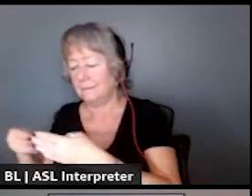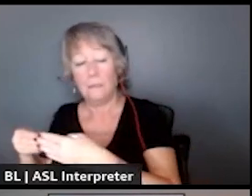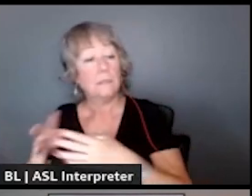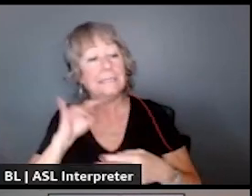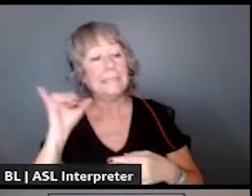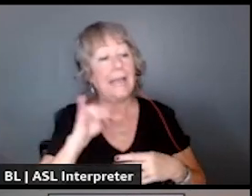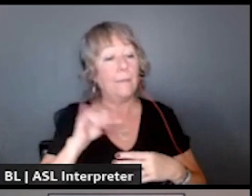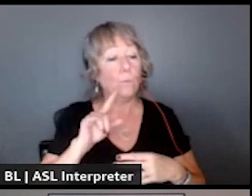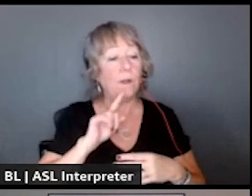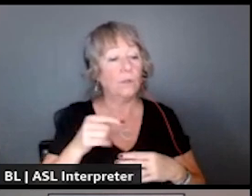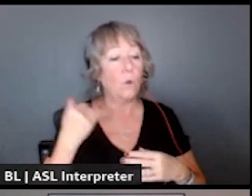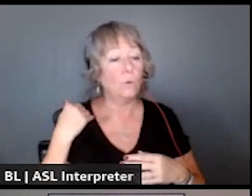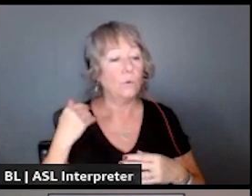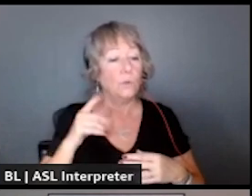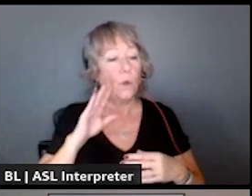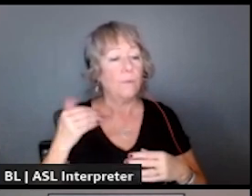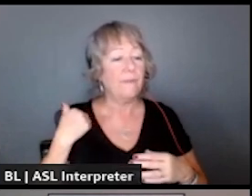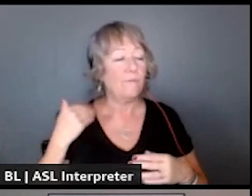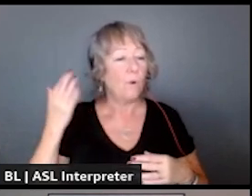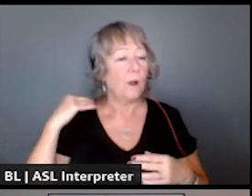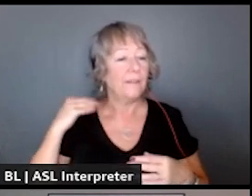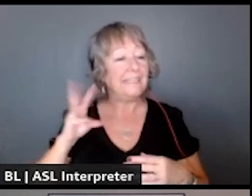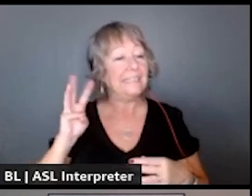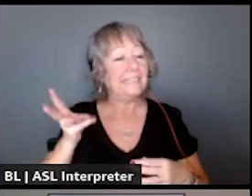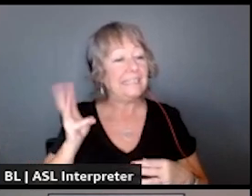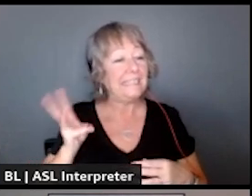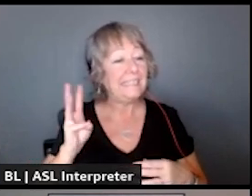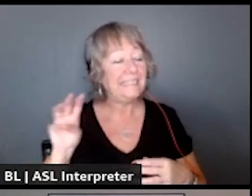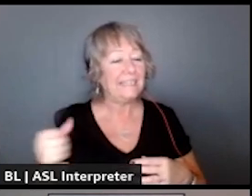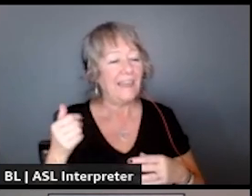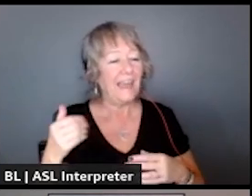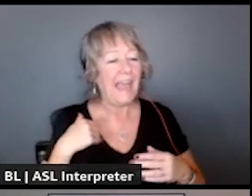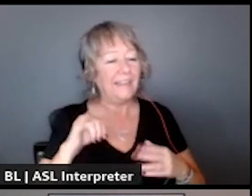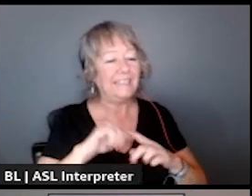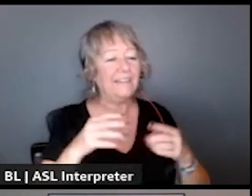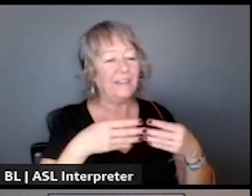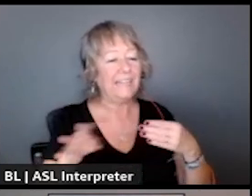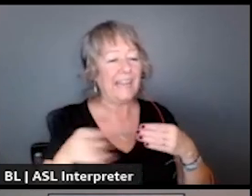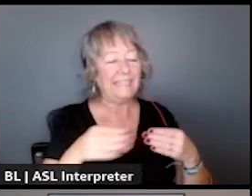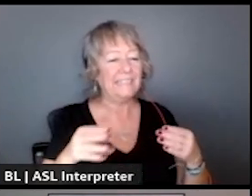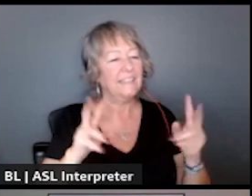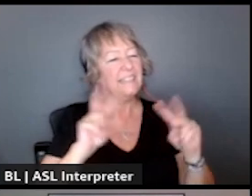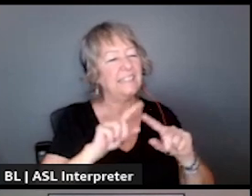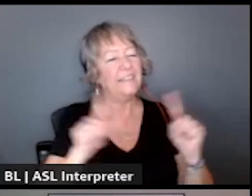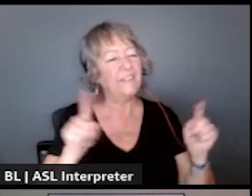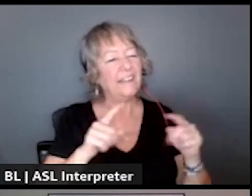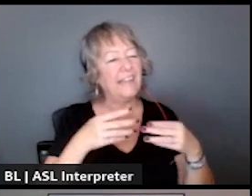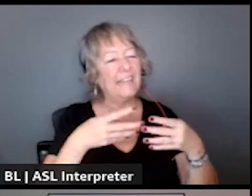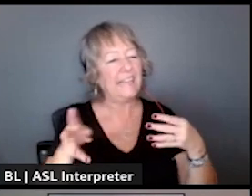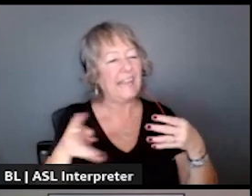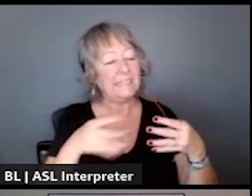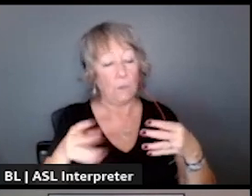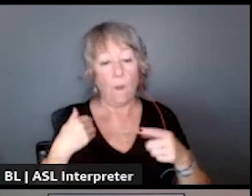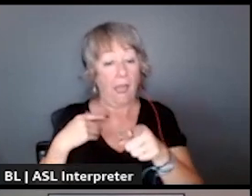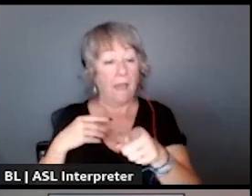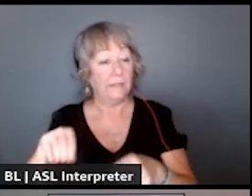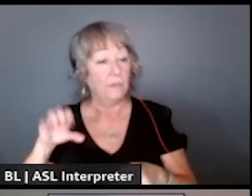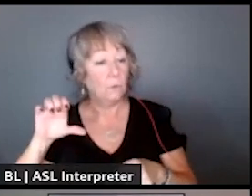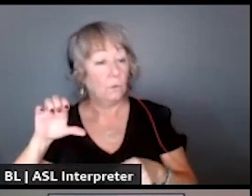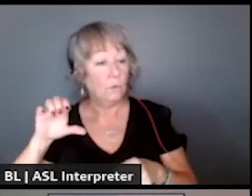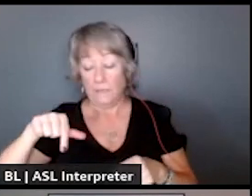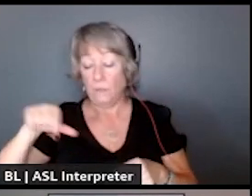again, Braket allows you to build your algorithms, build your service through Jupyter notebooks. You're able to test them on quantum